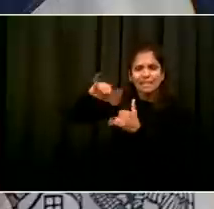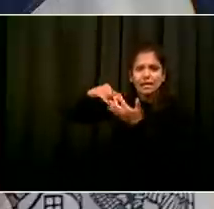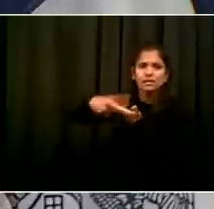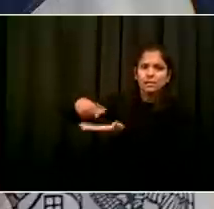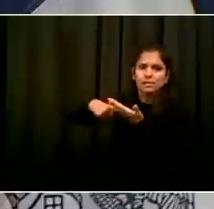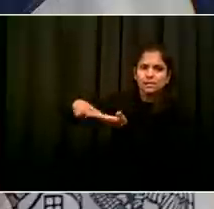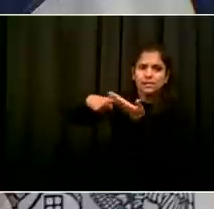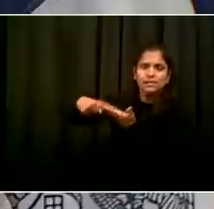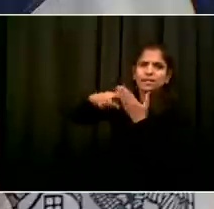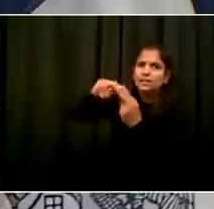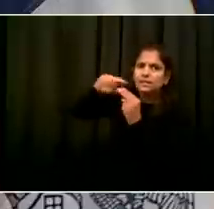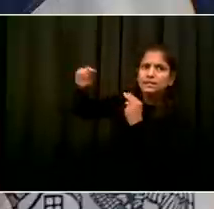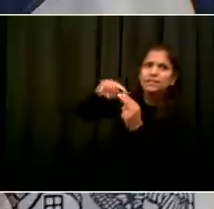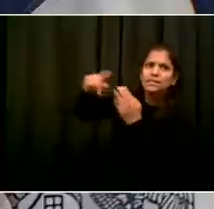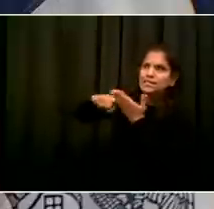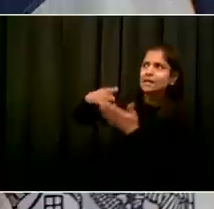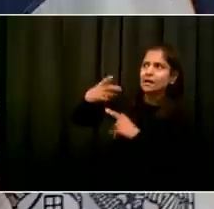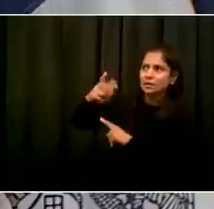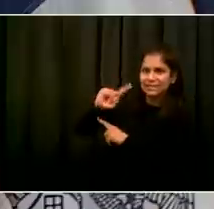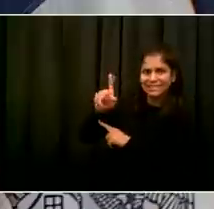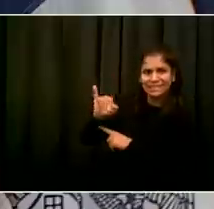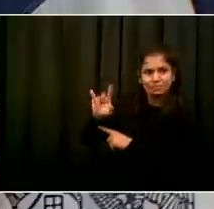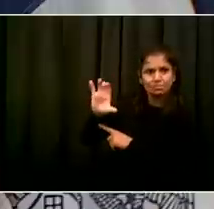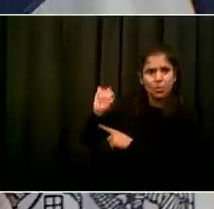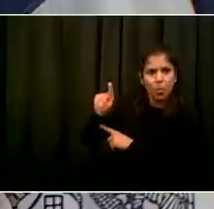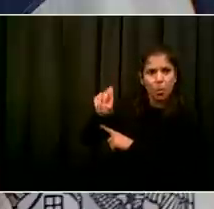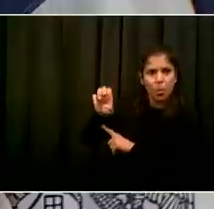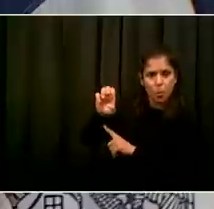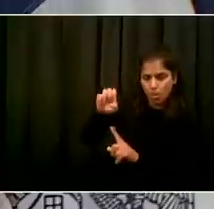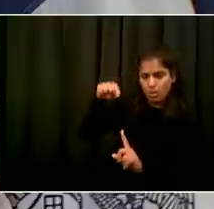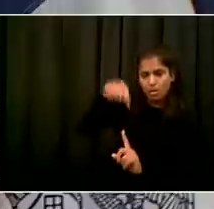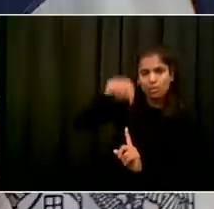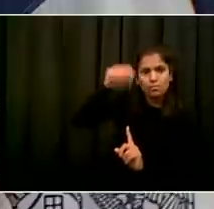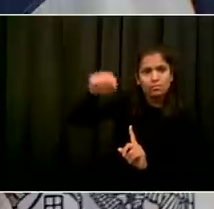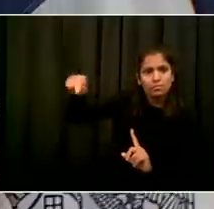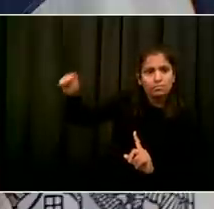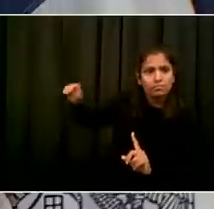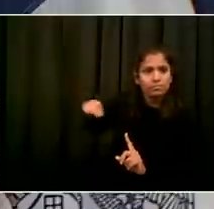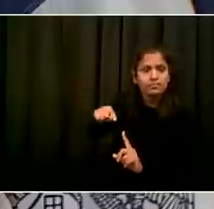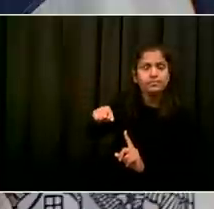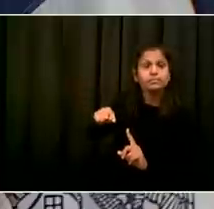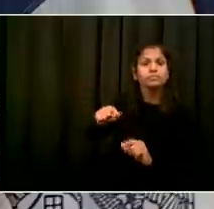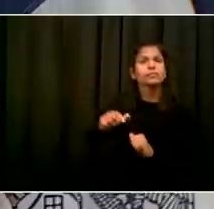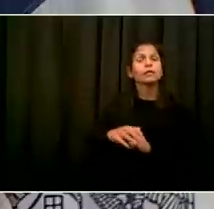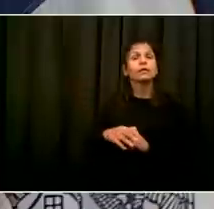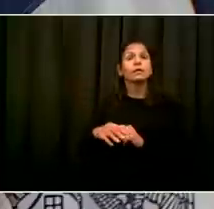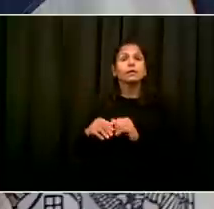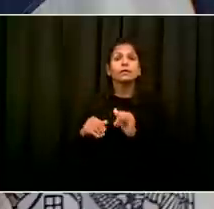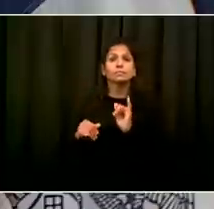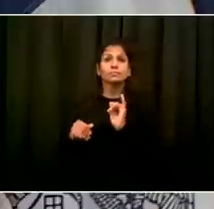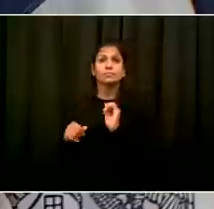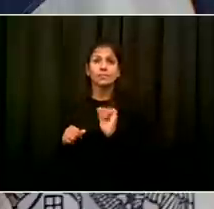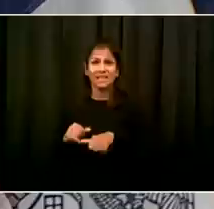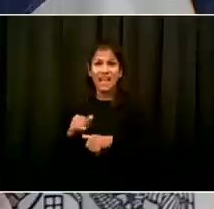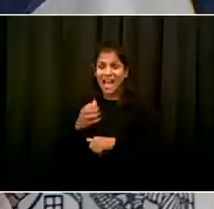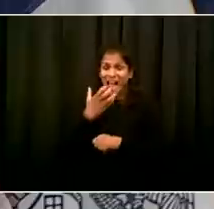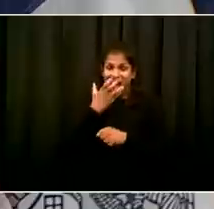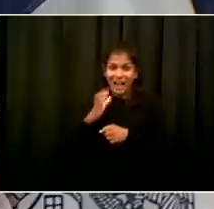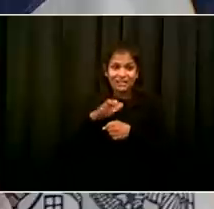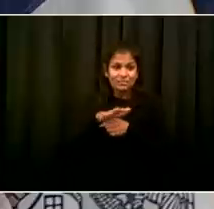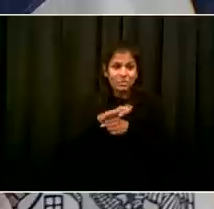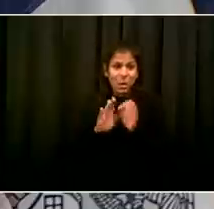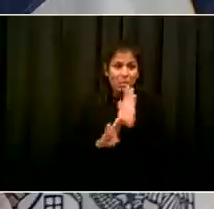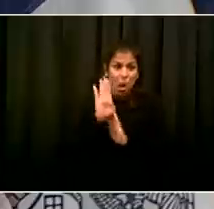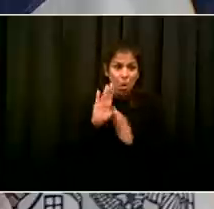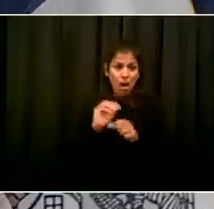restricting in the places that are really, really the toughest, you also want restrictions in the immediate surrounding perimeter. And that's why the zip code